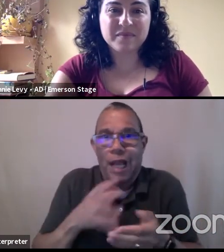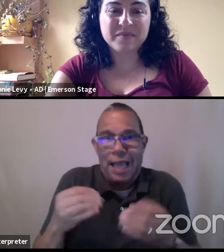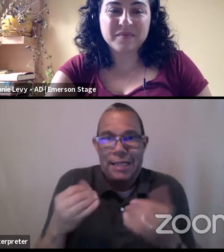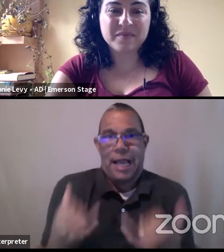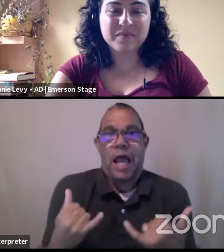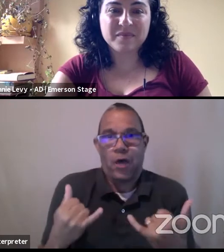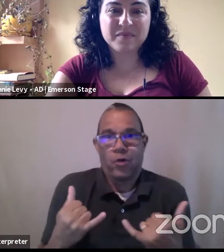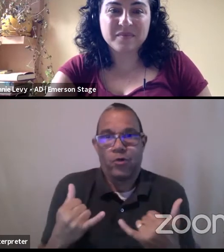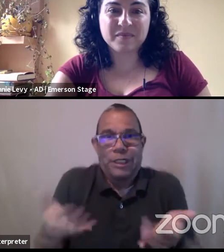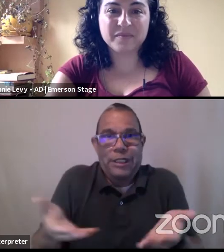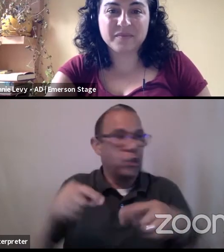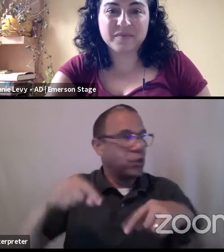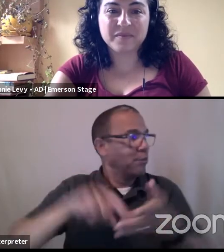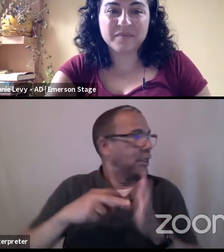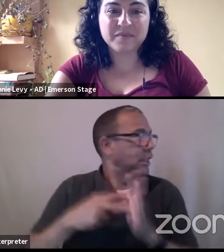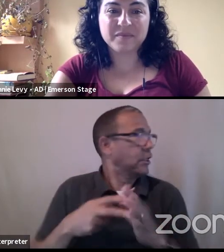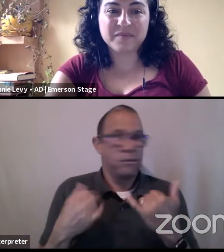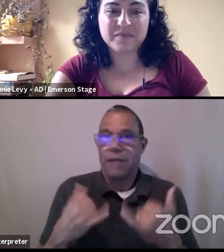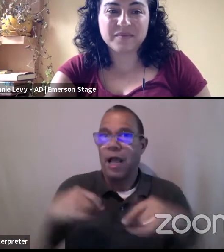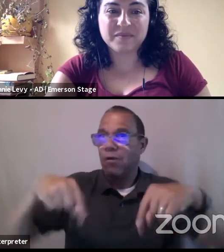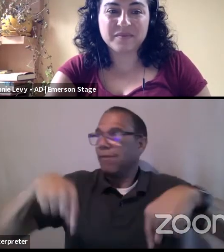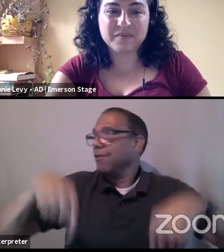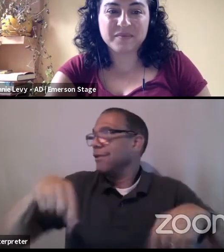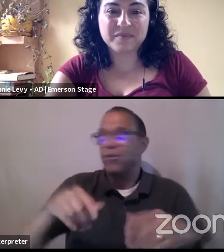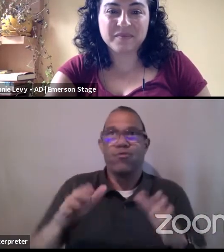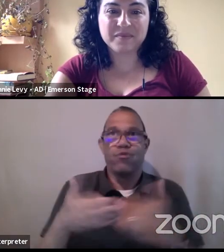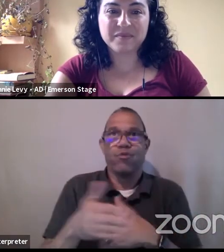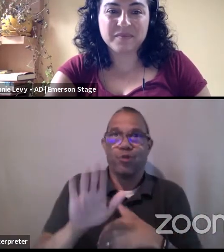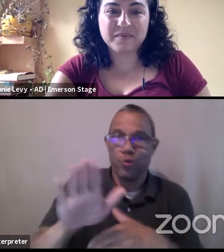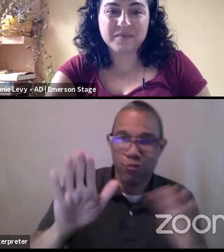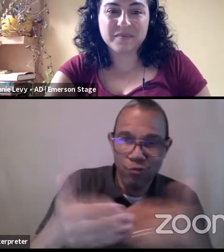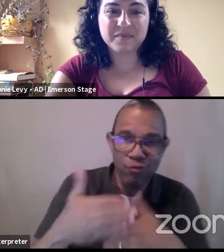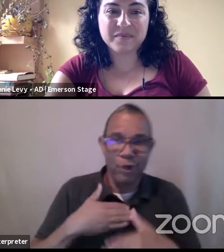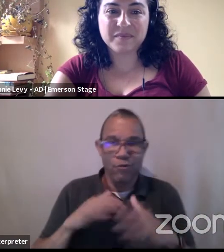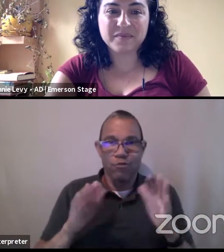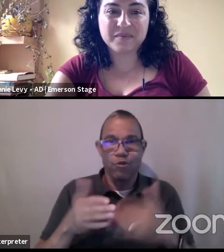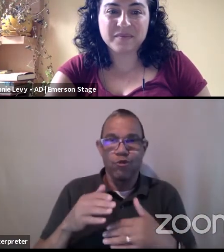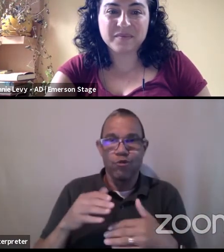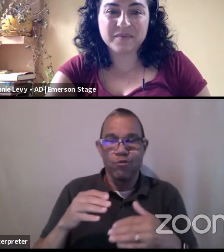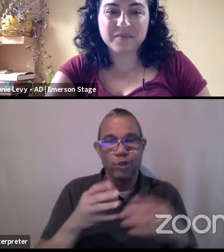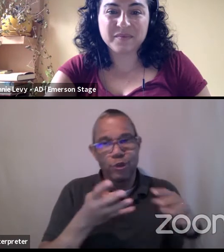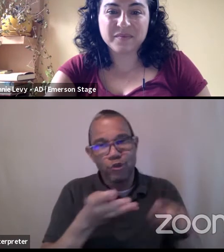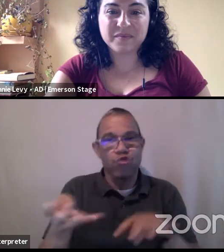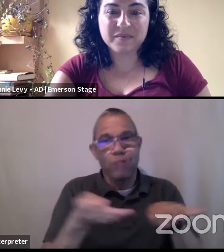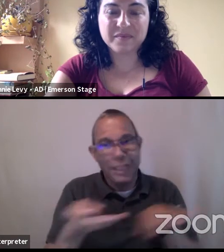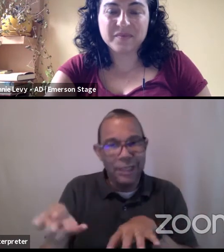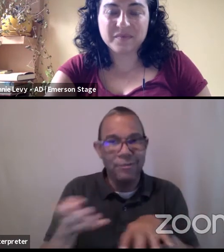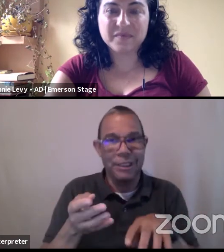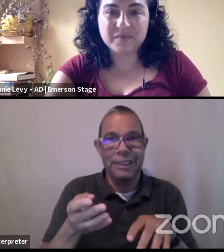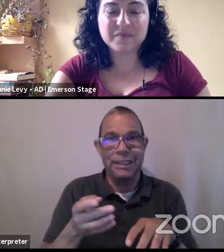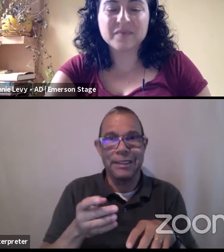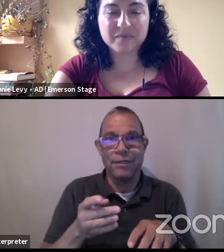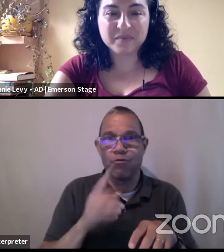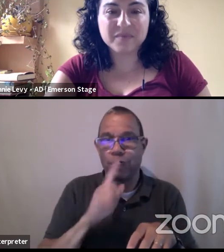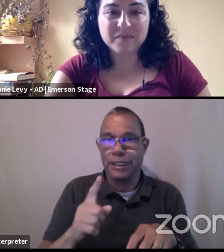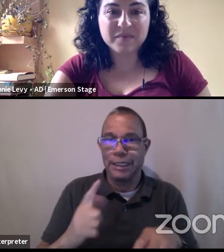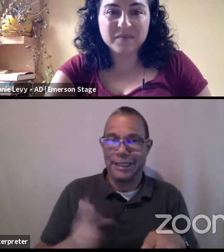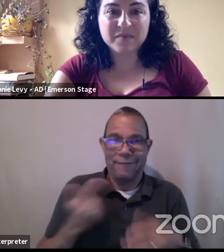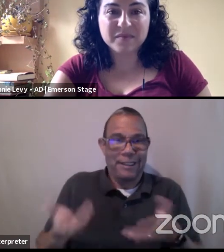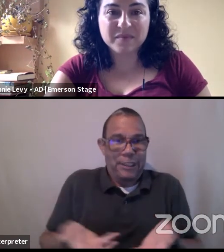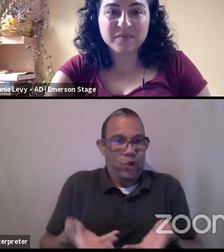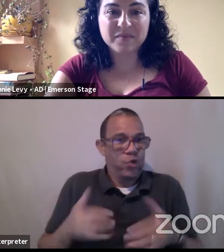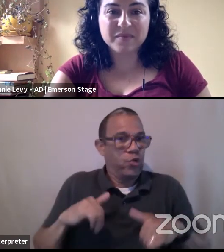in this, Zoom room being in this, streaming being, but it has to